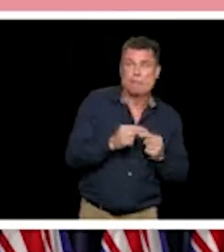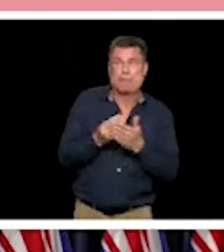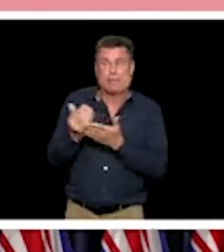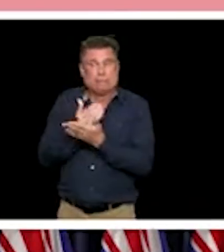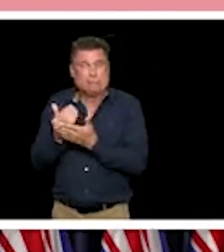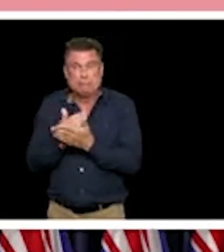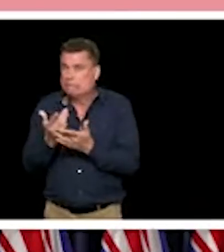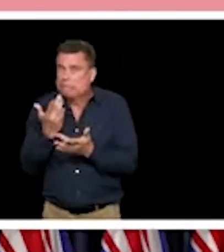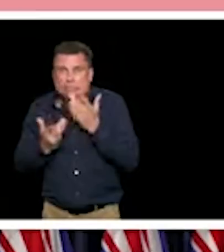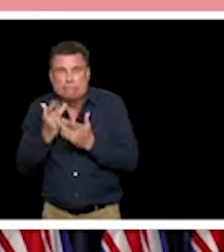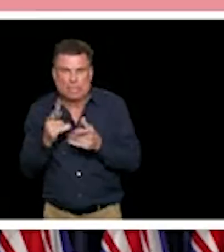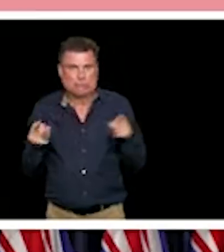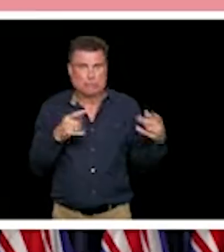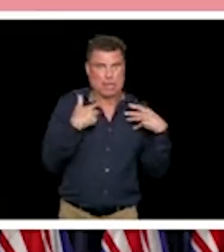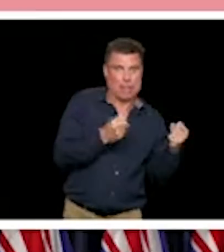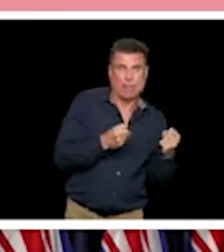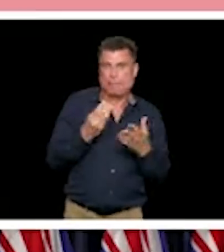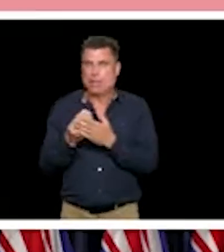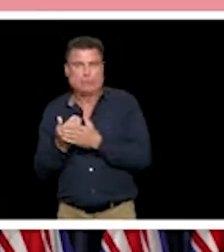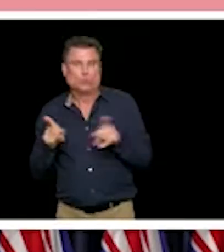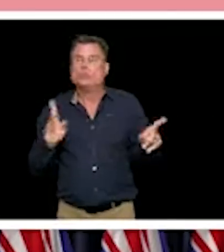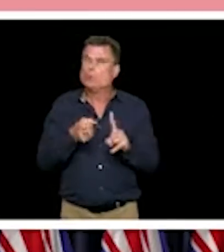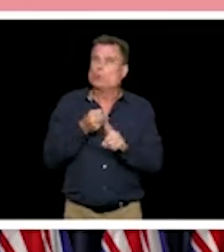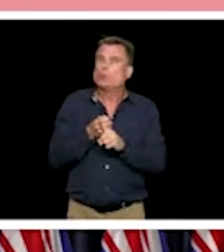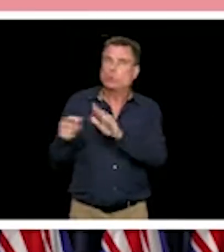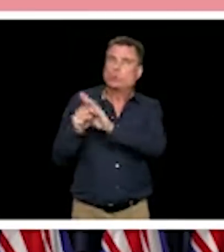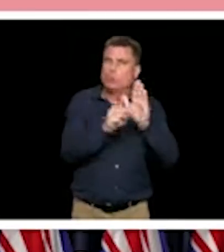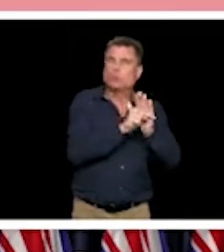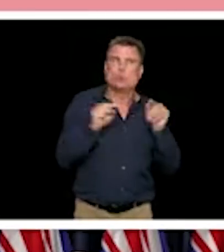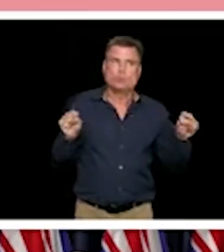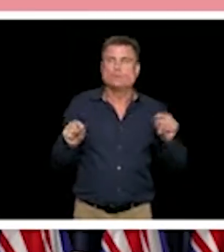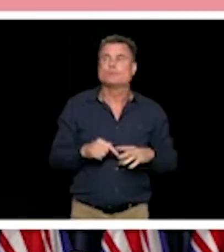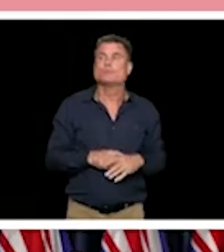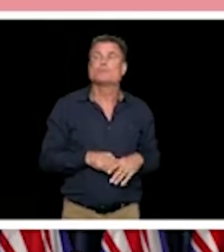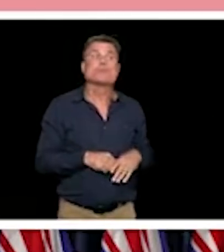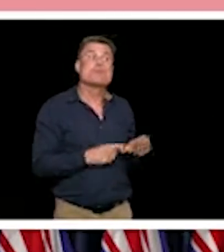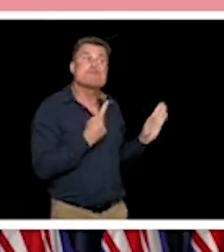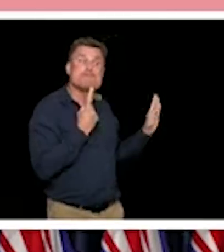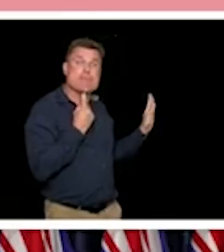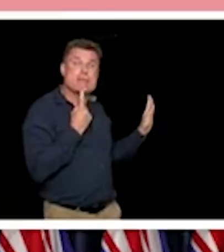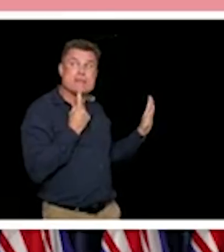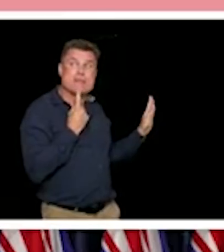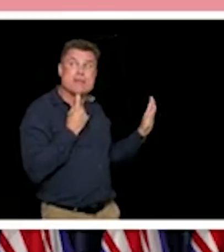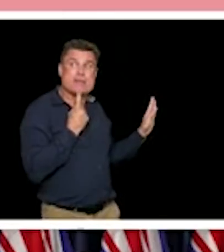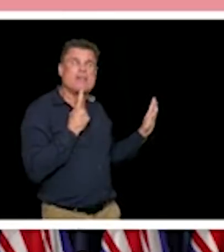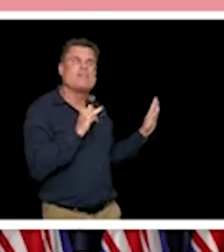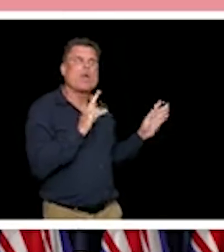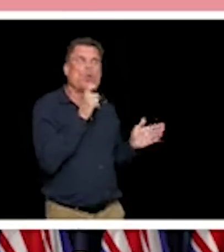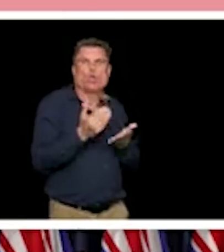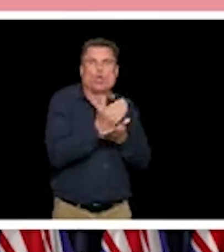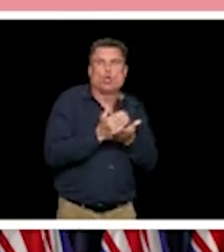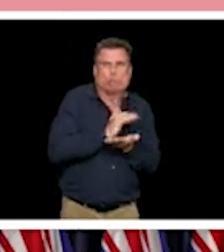pandemic. In particular, they had people in the lowest income level had difficulty